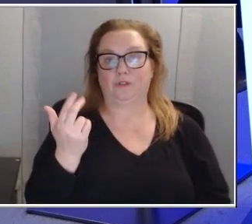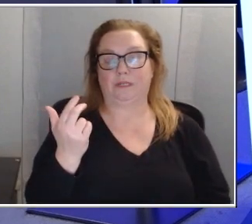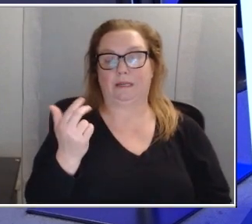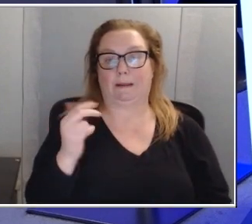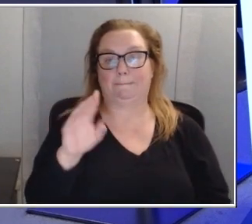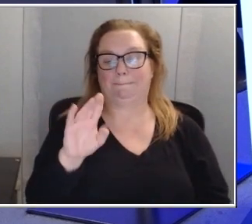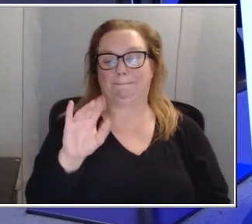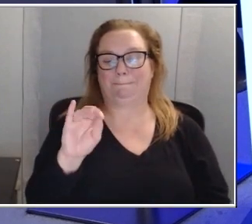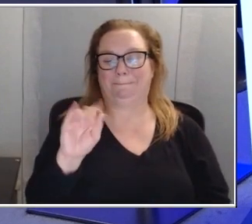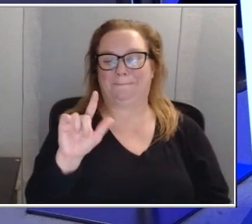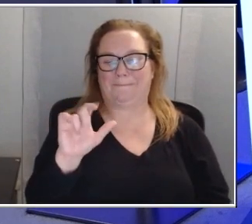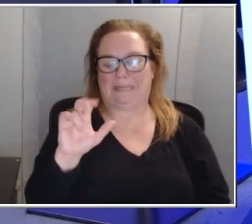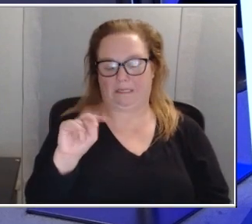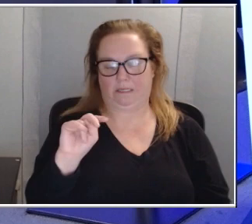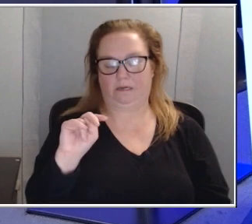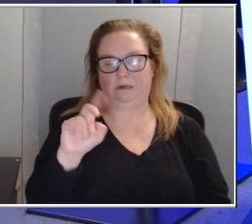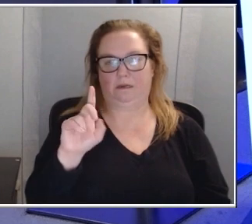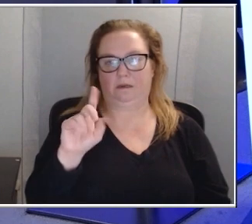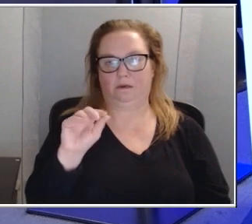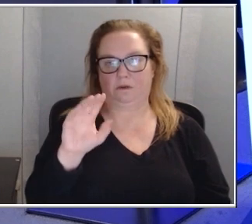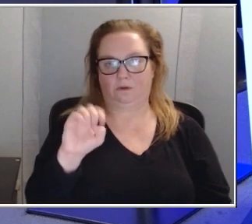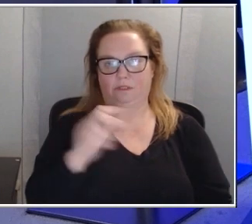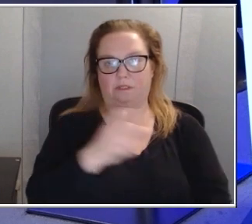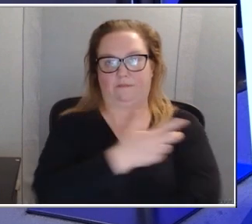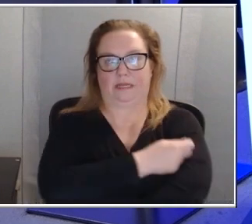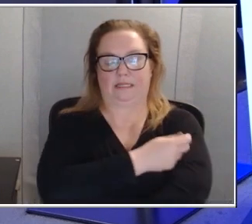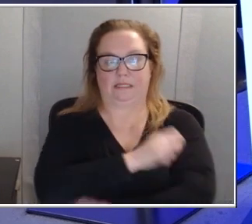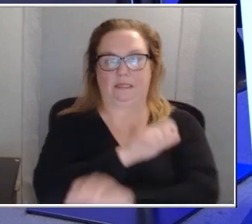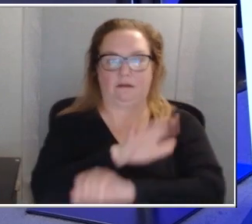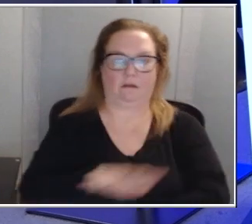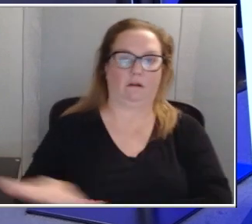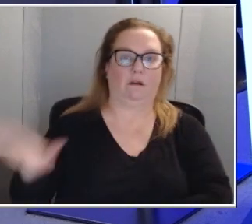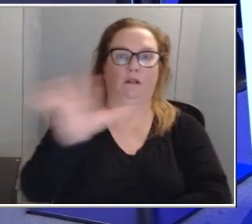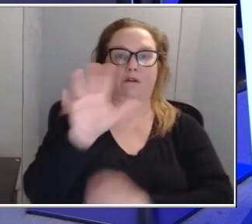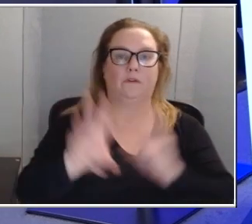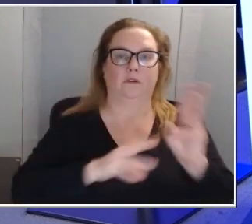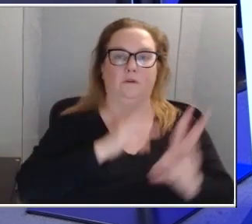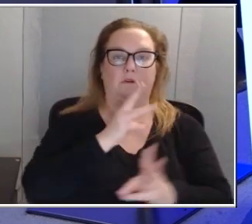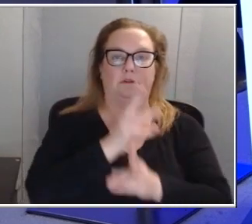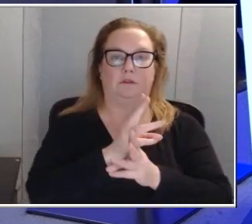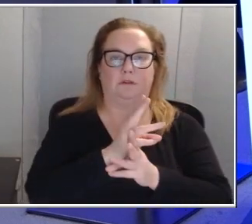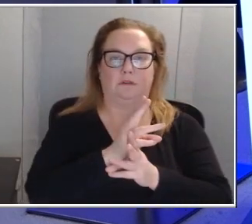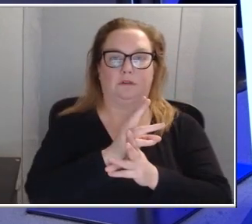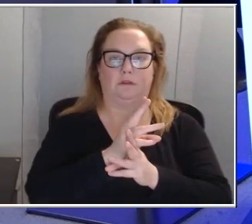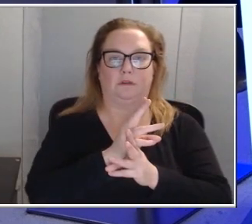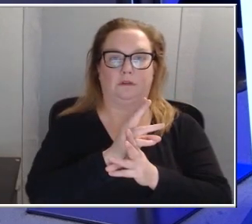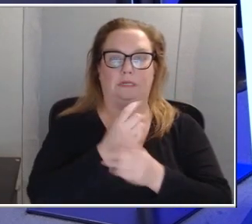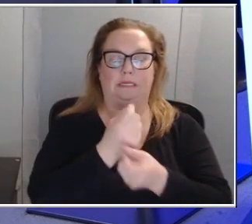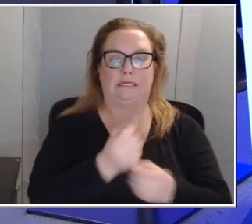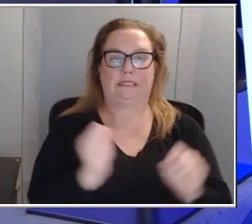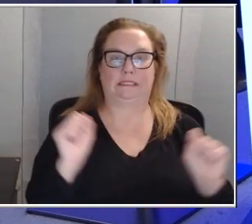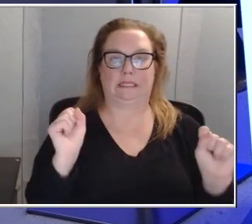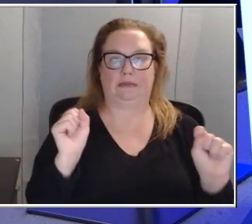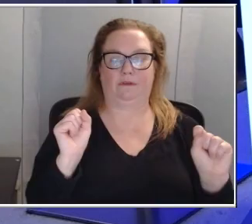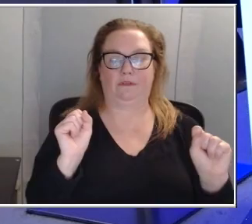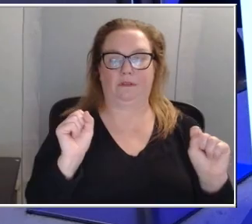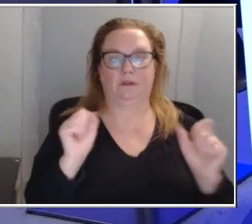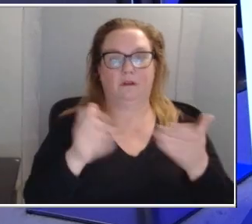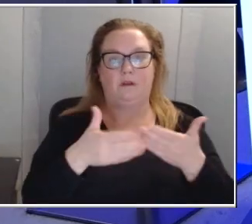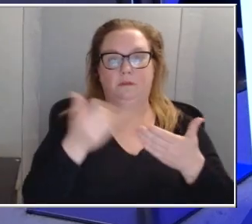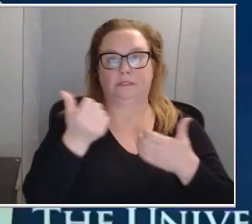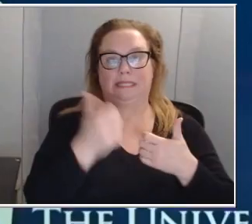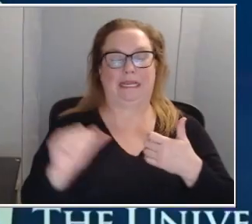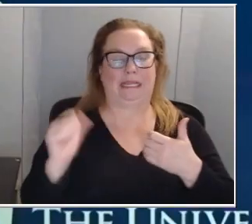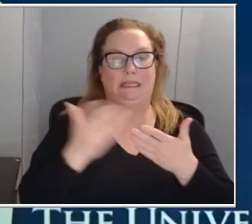billion doses of vaccine given across the world. It is safer than just about anything you could do. I